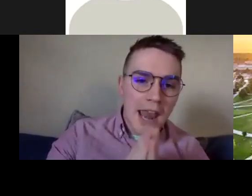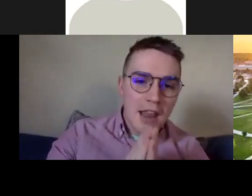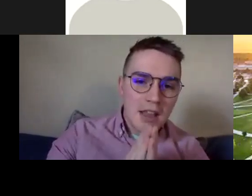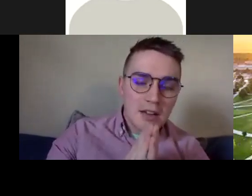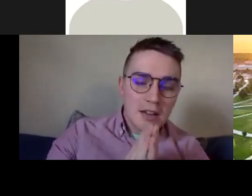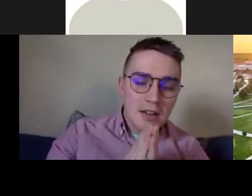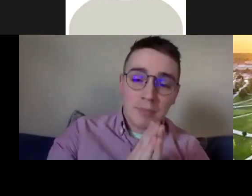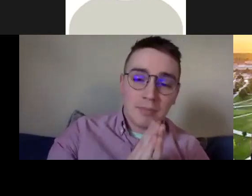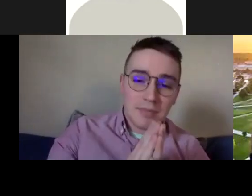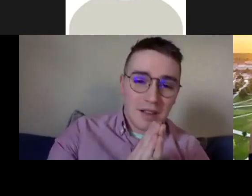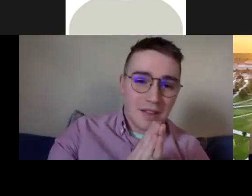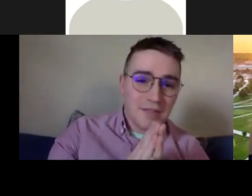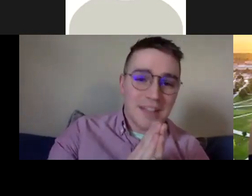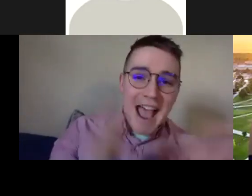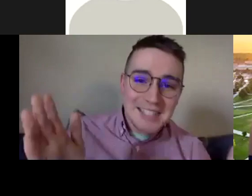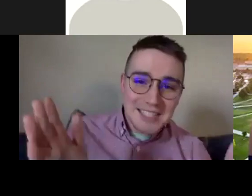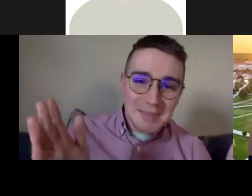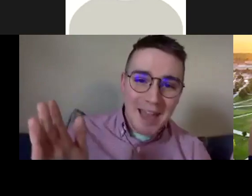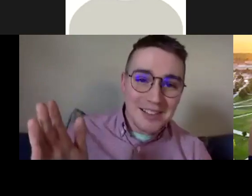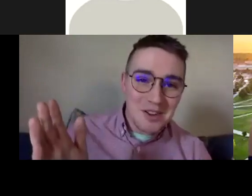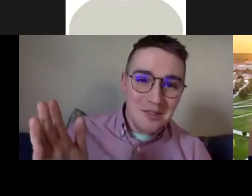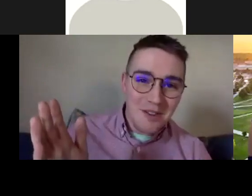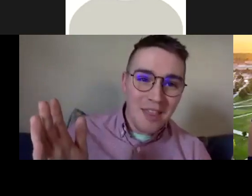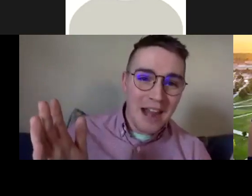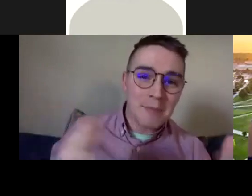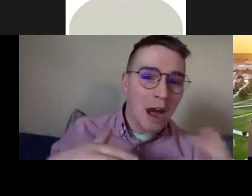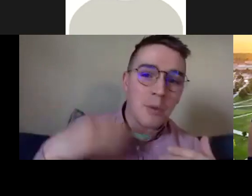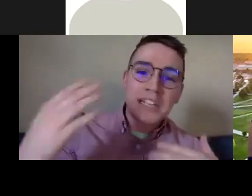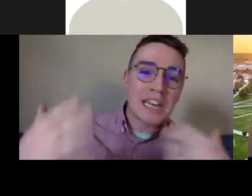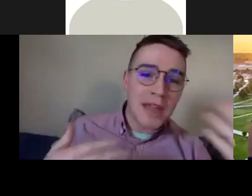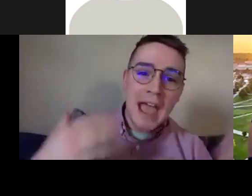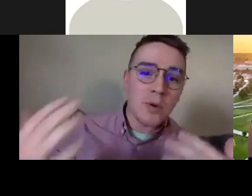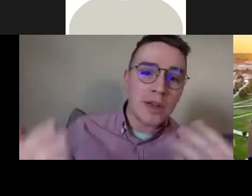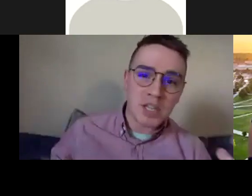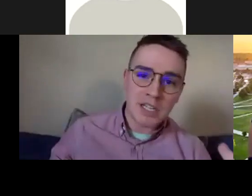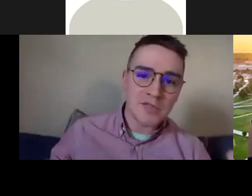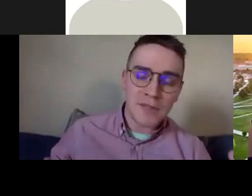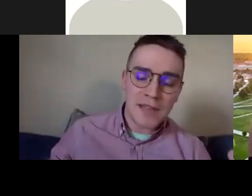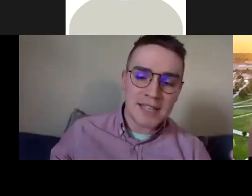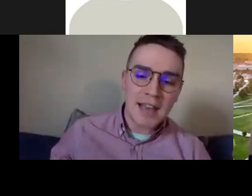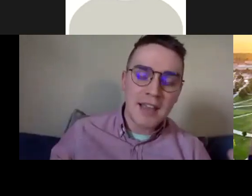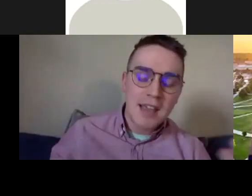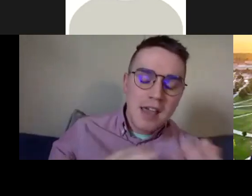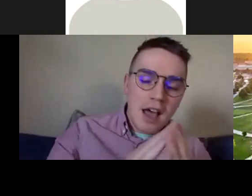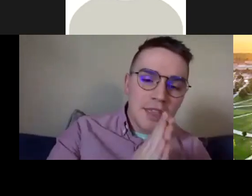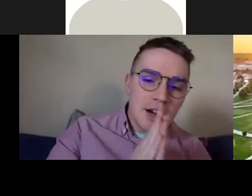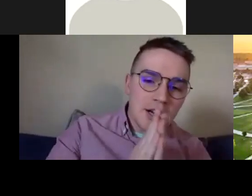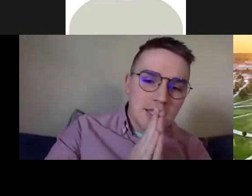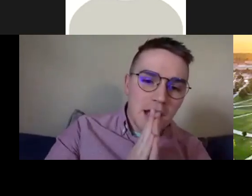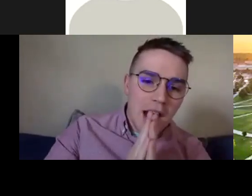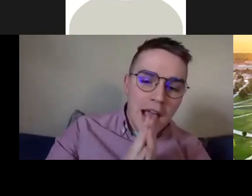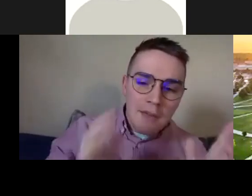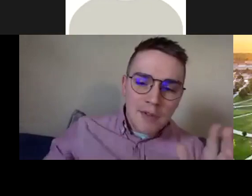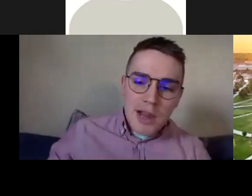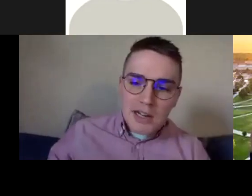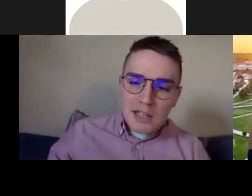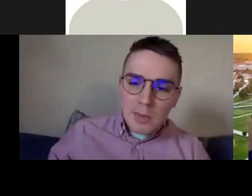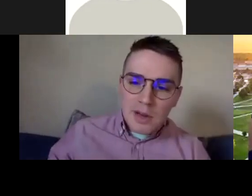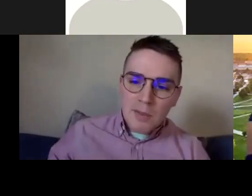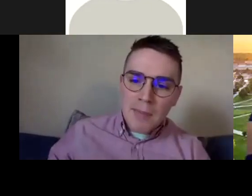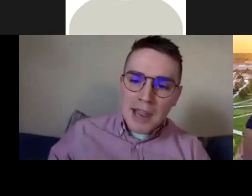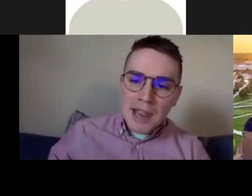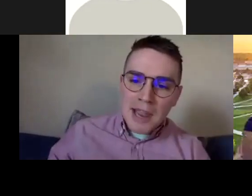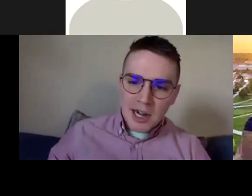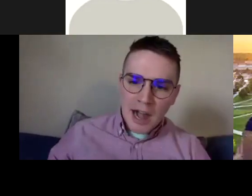lot from fantastic panelists so far that I'm only gonna be echoing so much of what they said. I've created a little